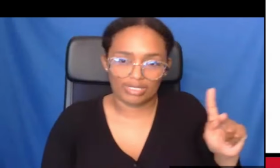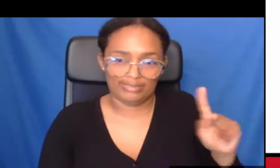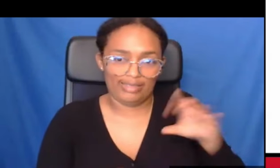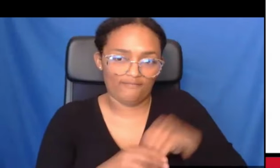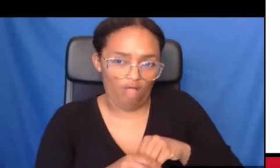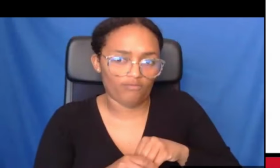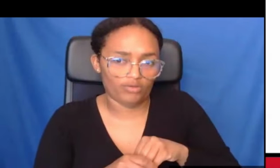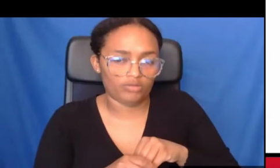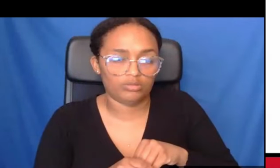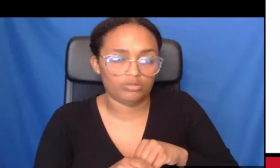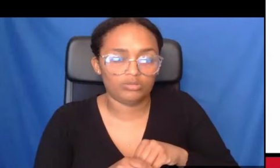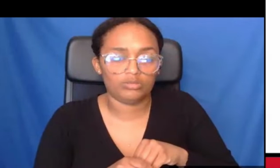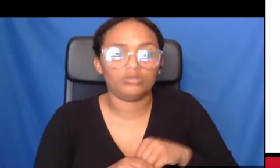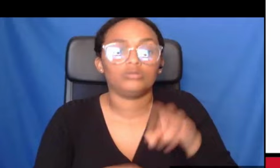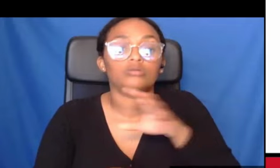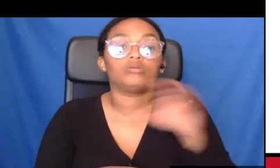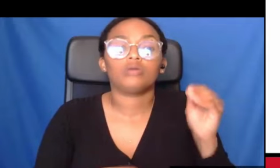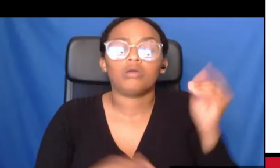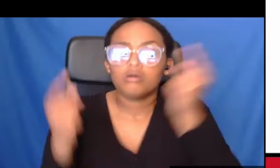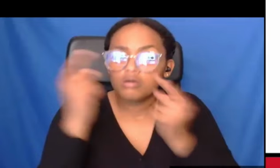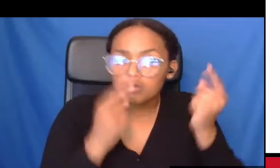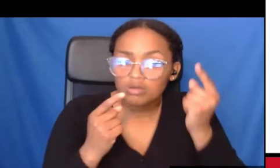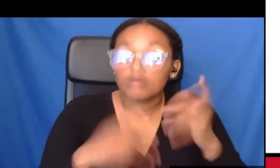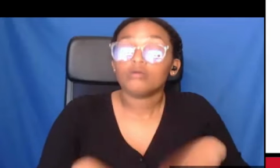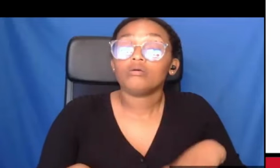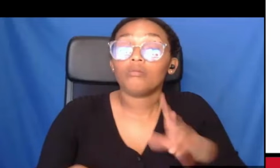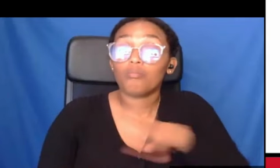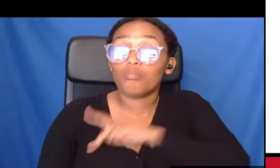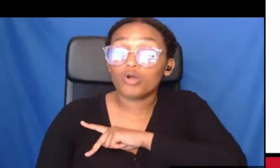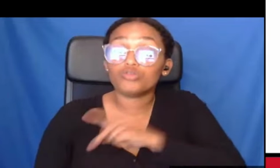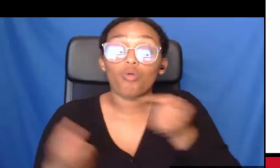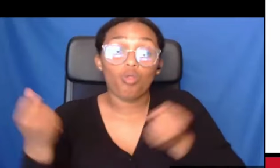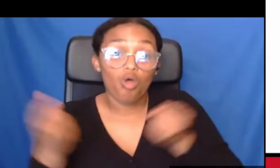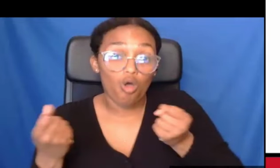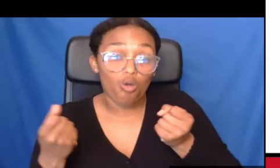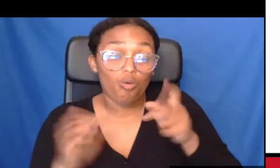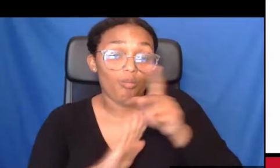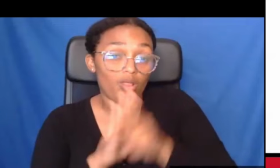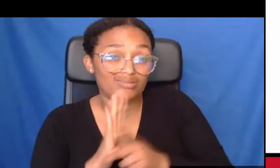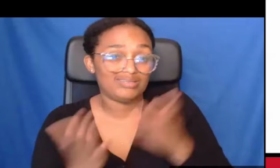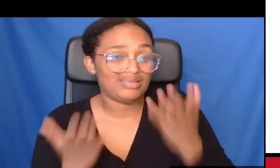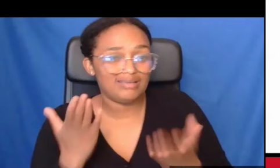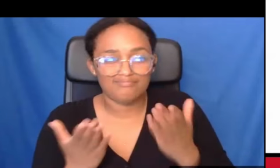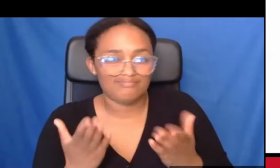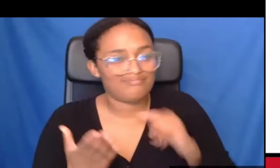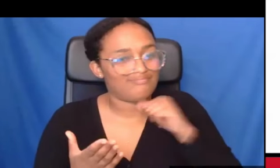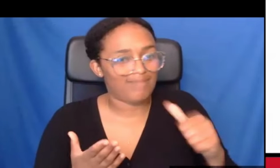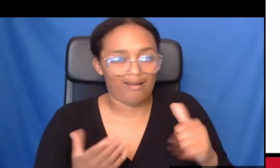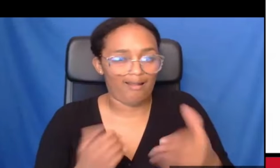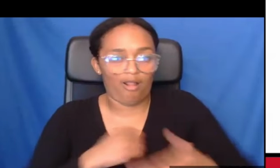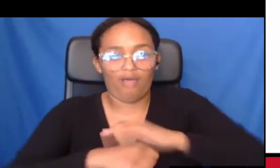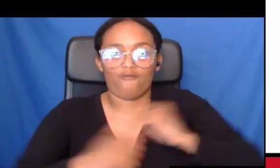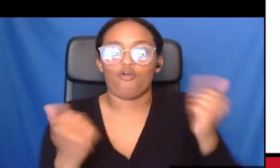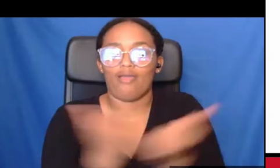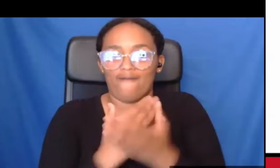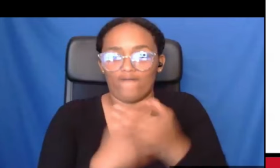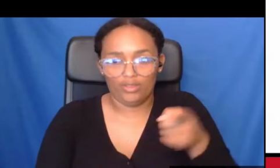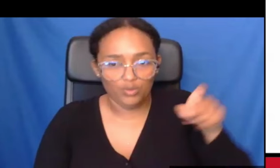you need to consider the fact that a personal auto policy might not quite get you there.